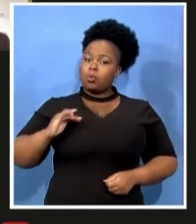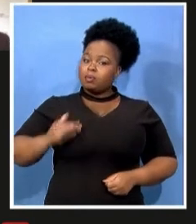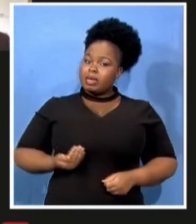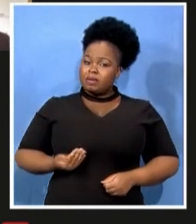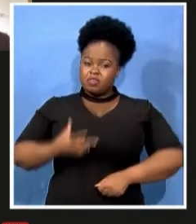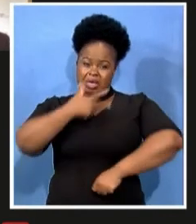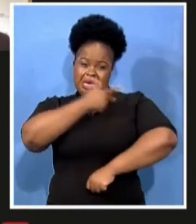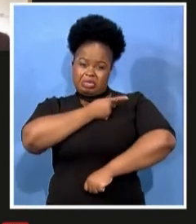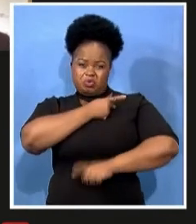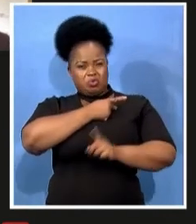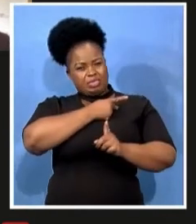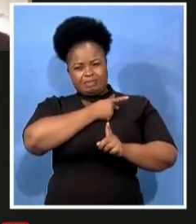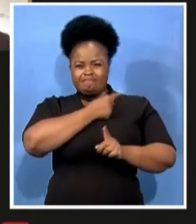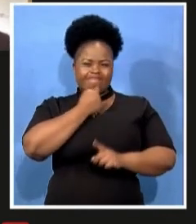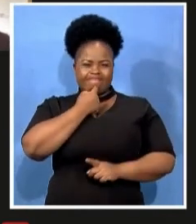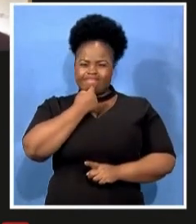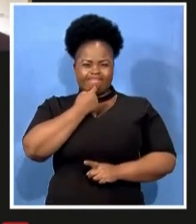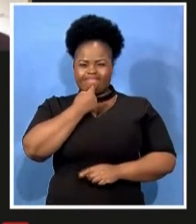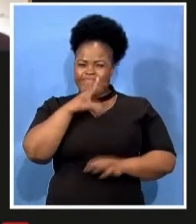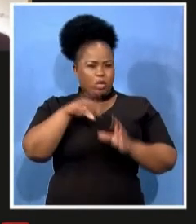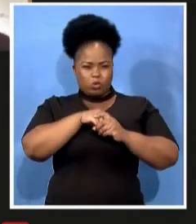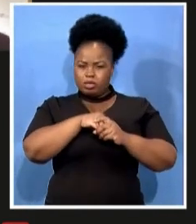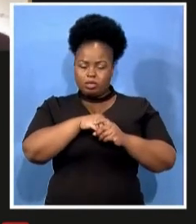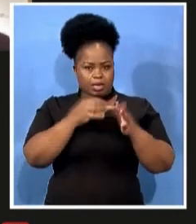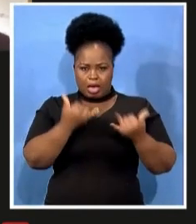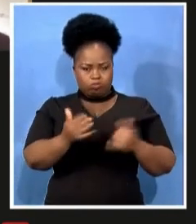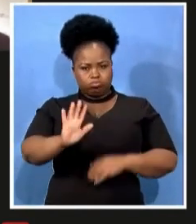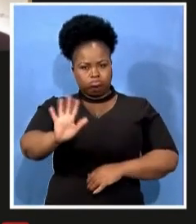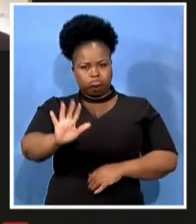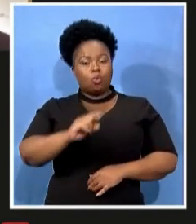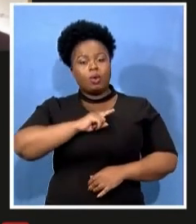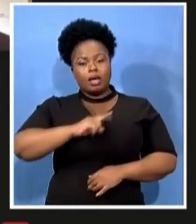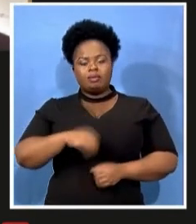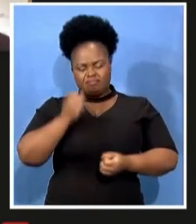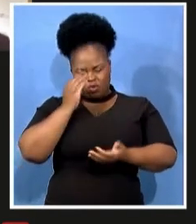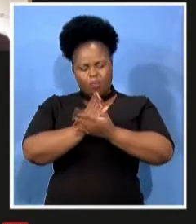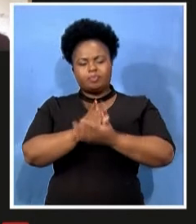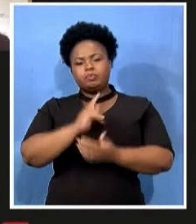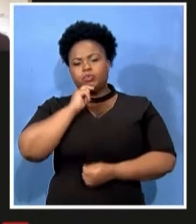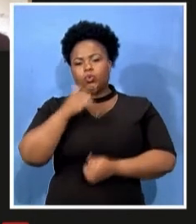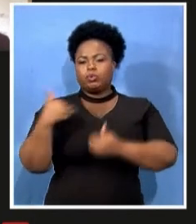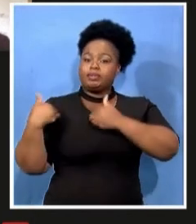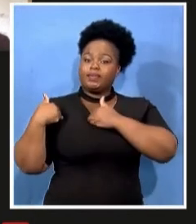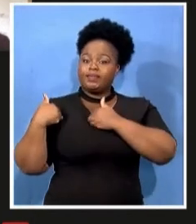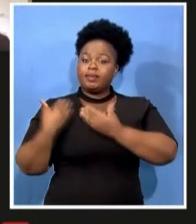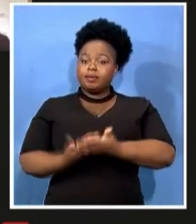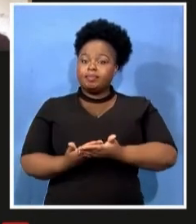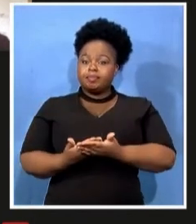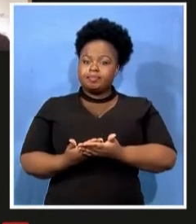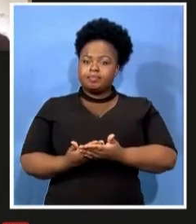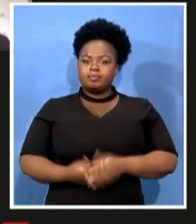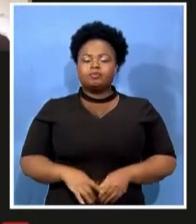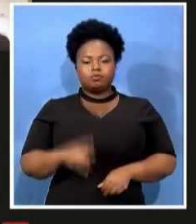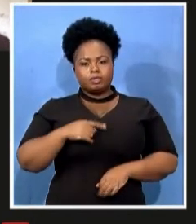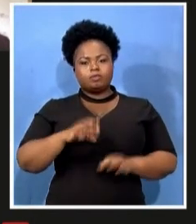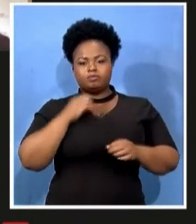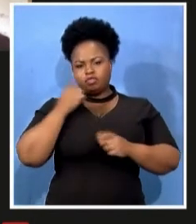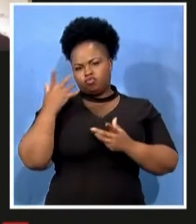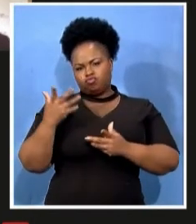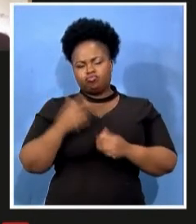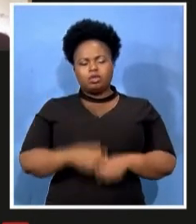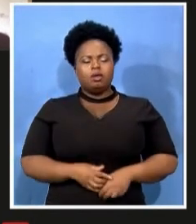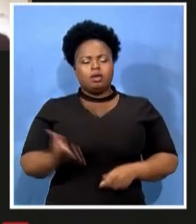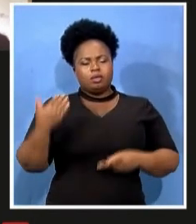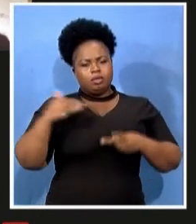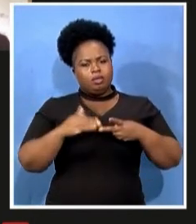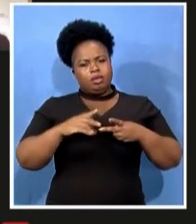them until we've got the issue of safety properly indicated there. Then the other issue that we still want to get a bit more